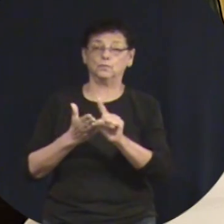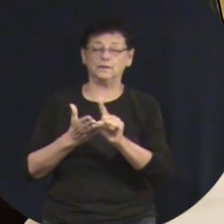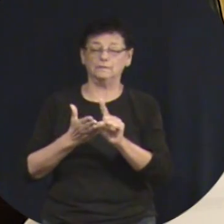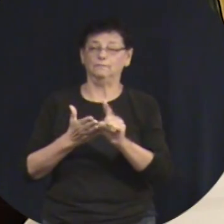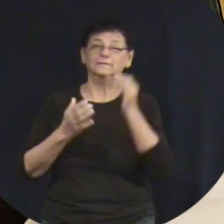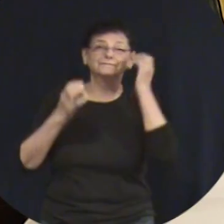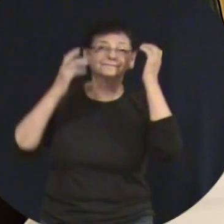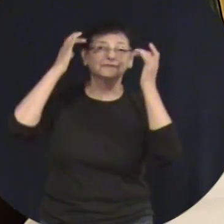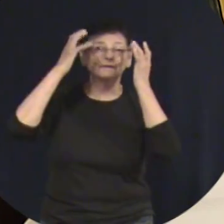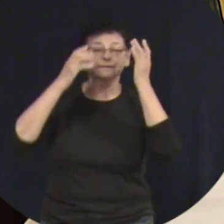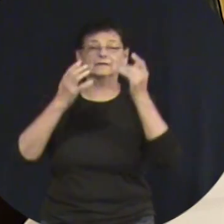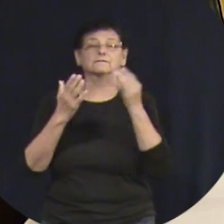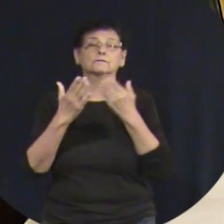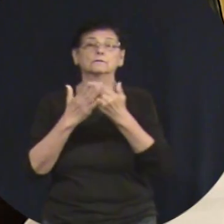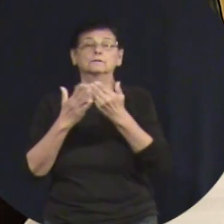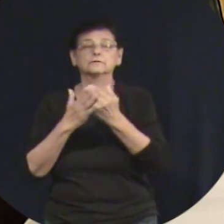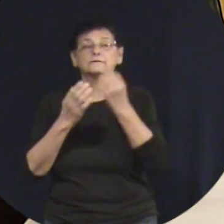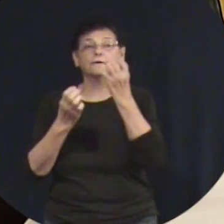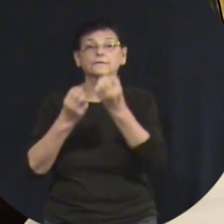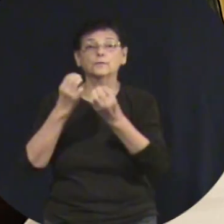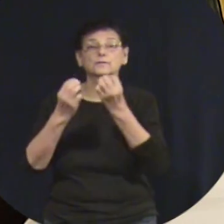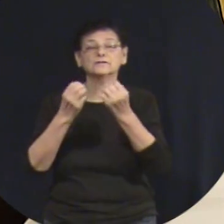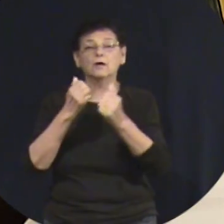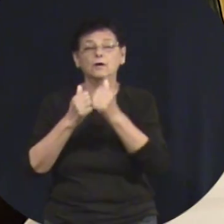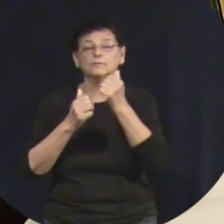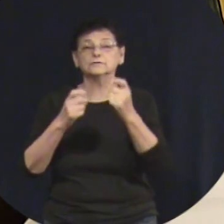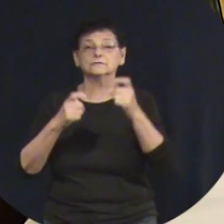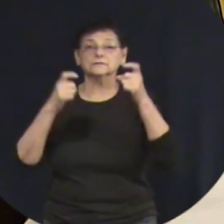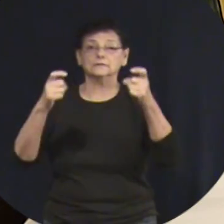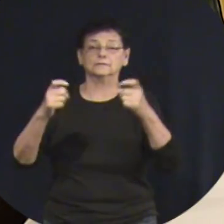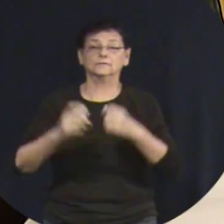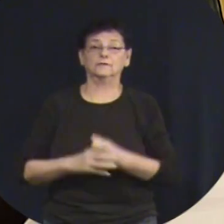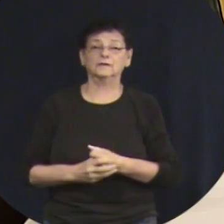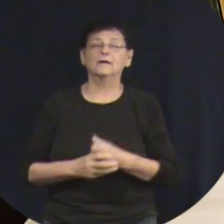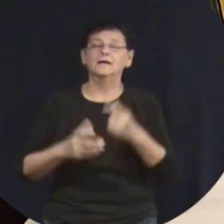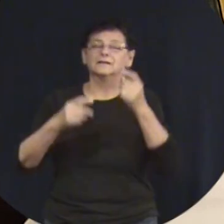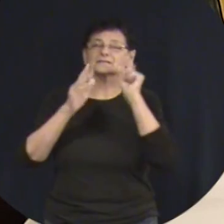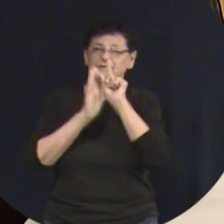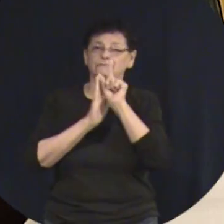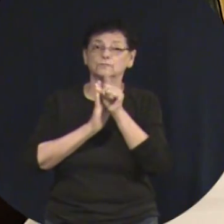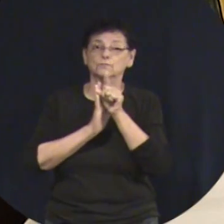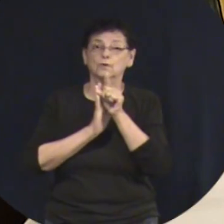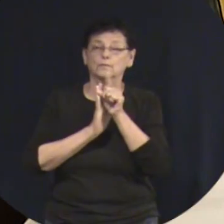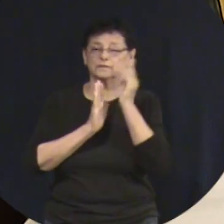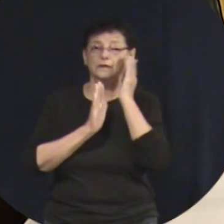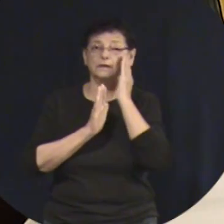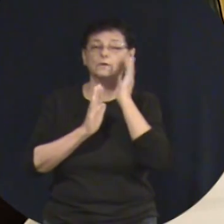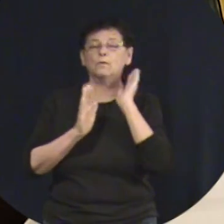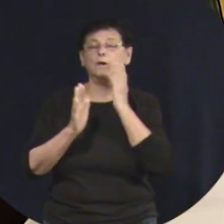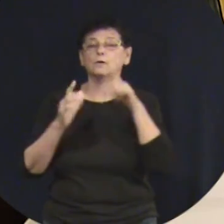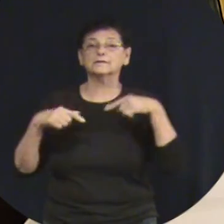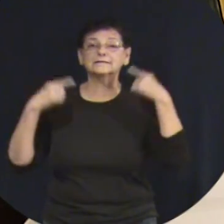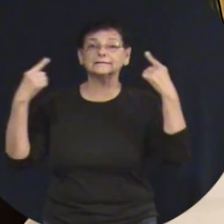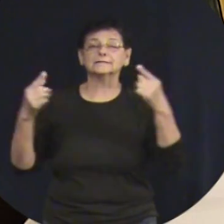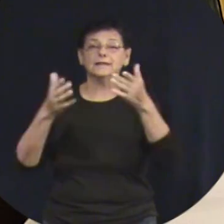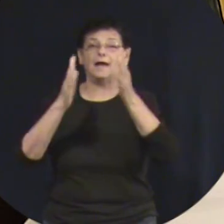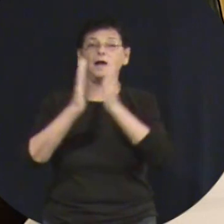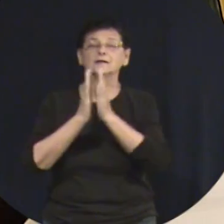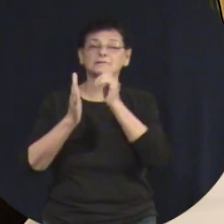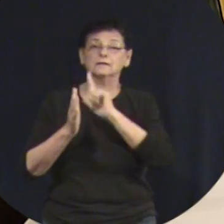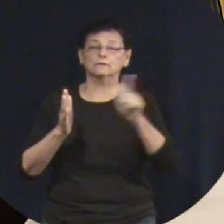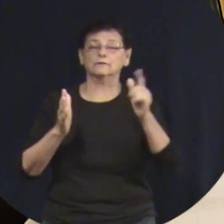we contemplate the closeness of the mysteries that we're about to celebrate. Let us take a few moments and acknowledge our sins and ask